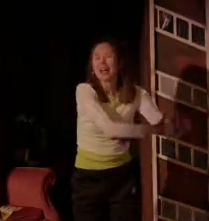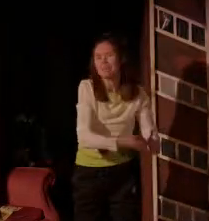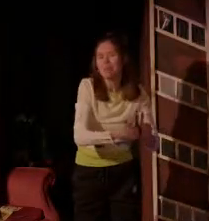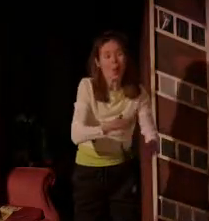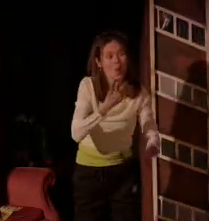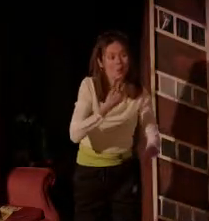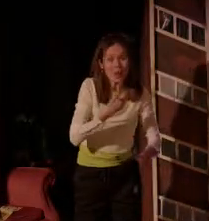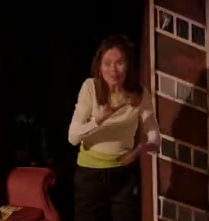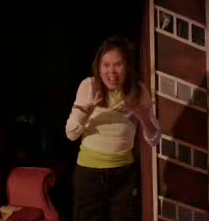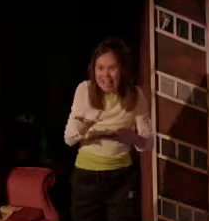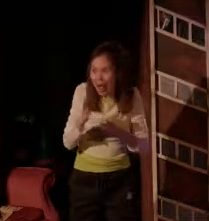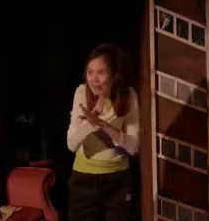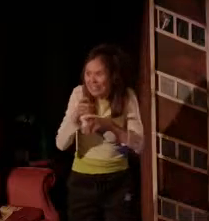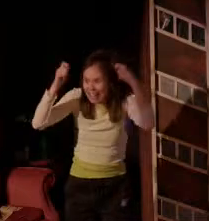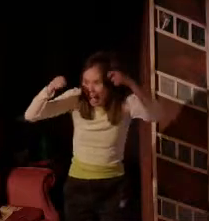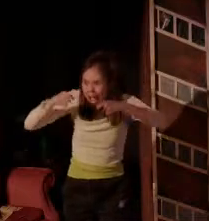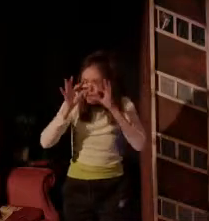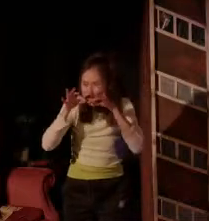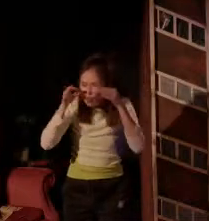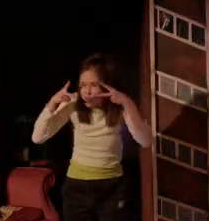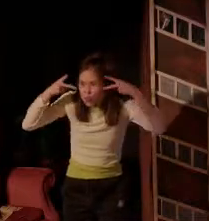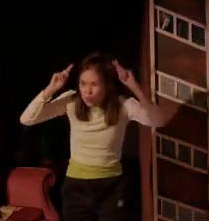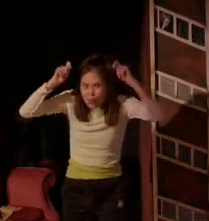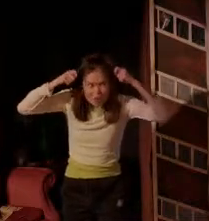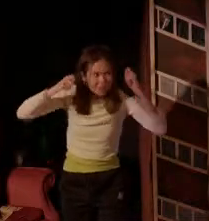must disguise ourselves.